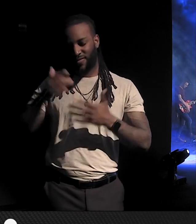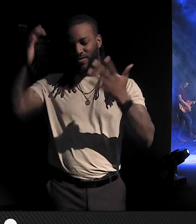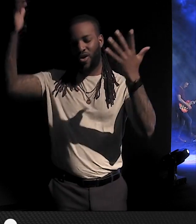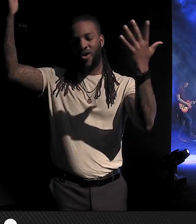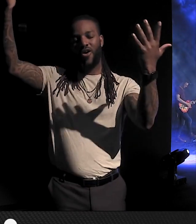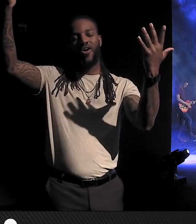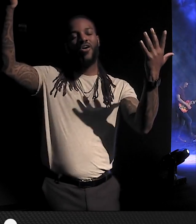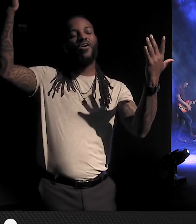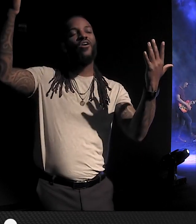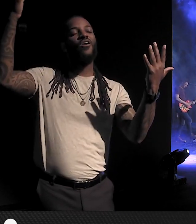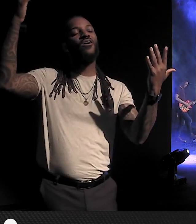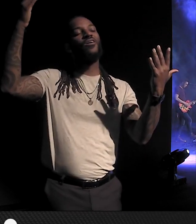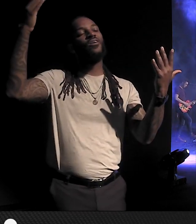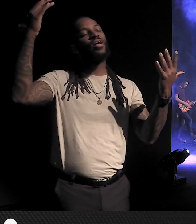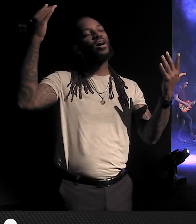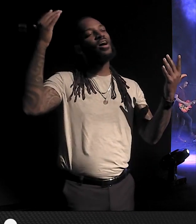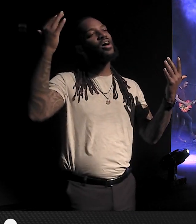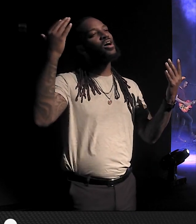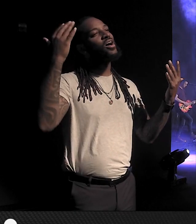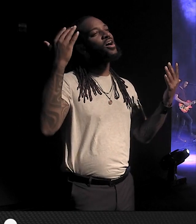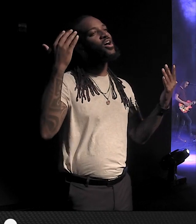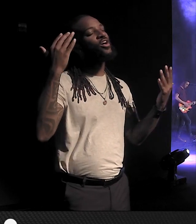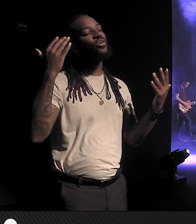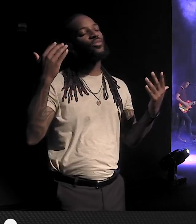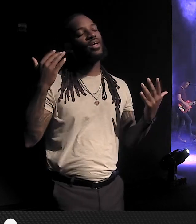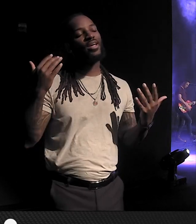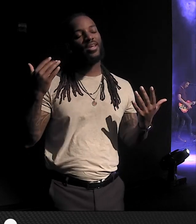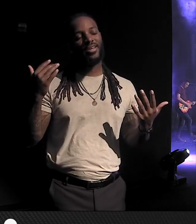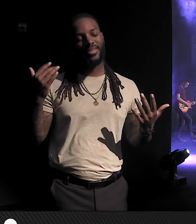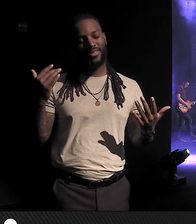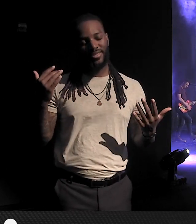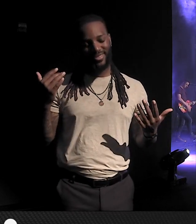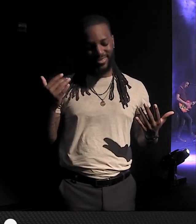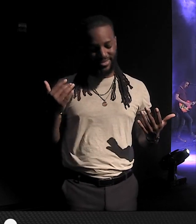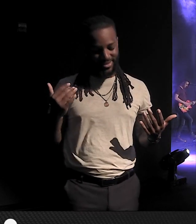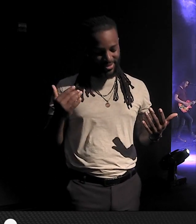So fall like rain.